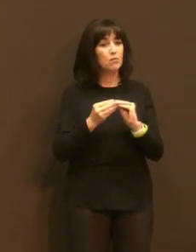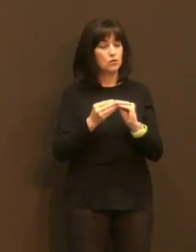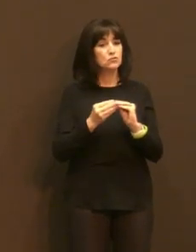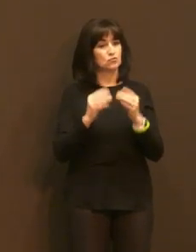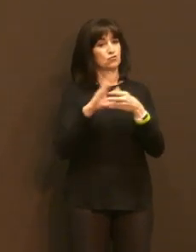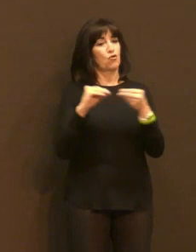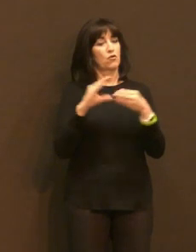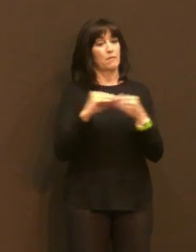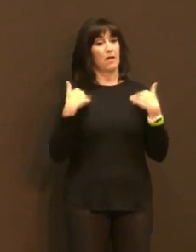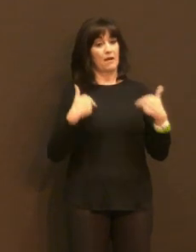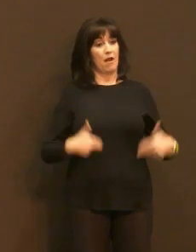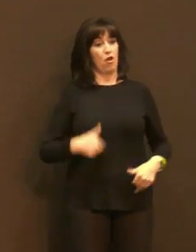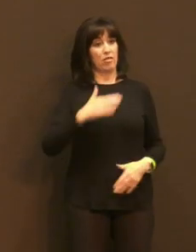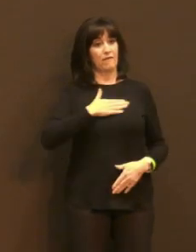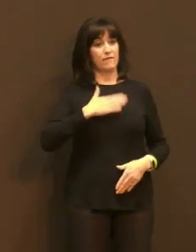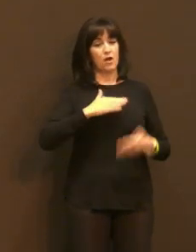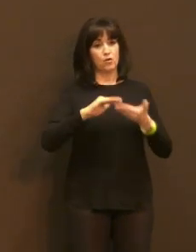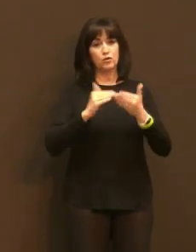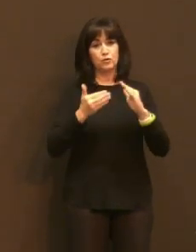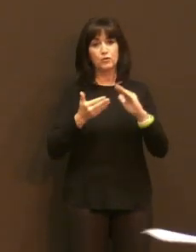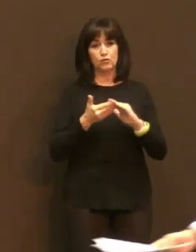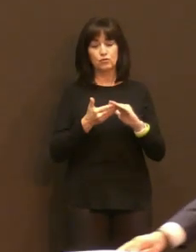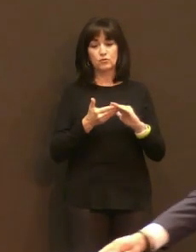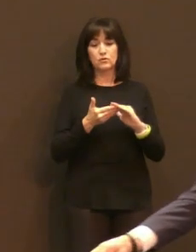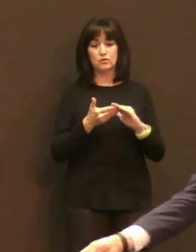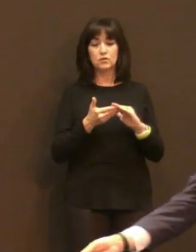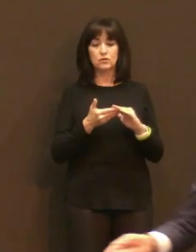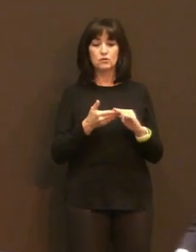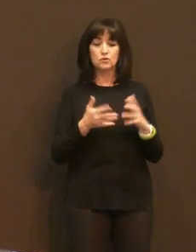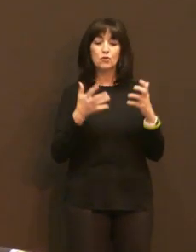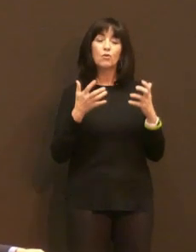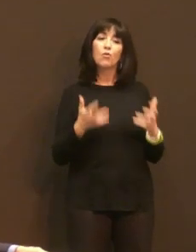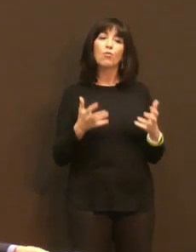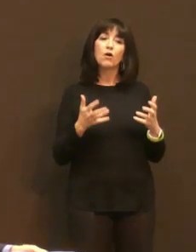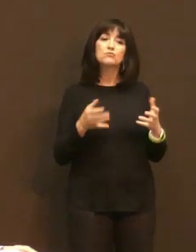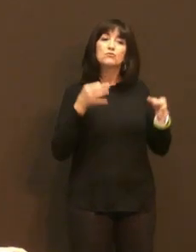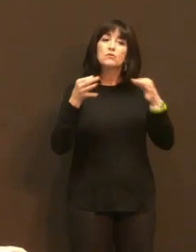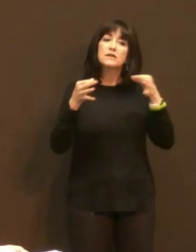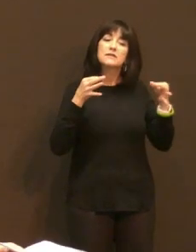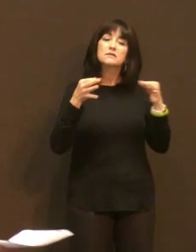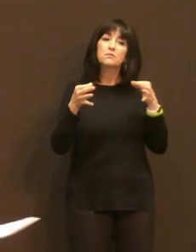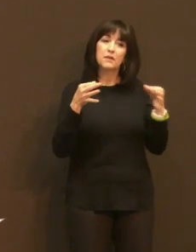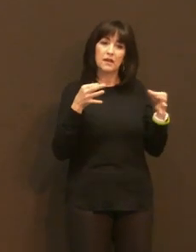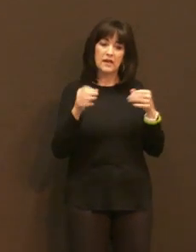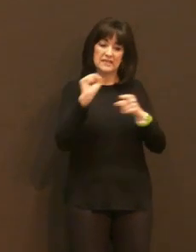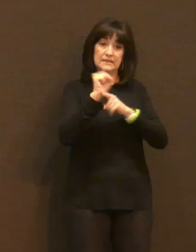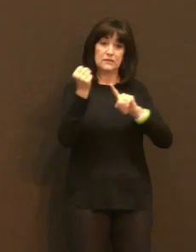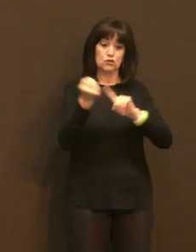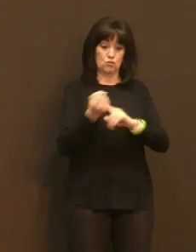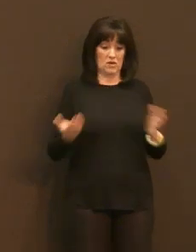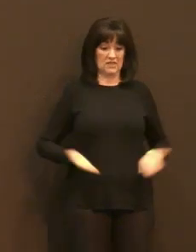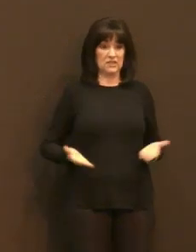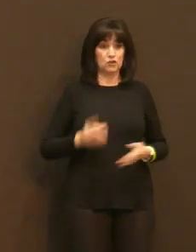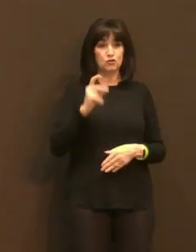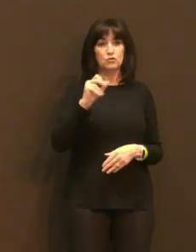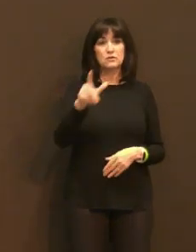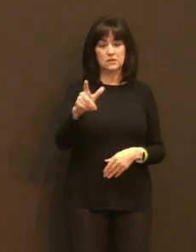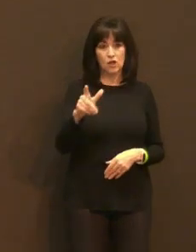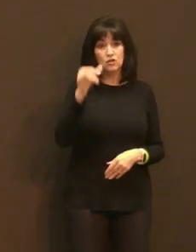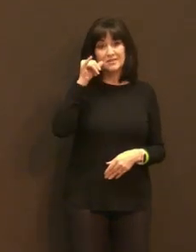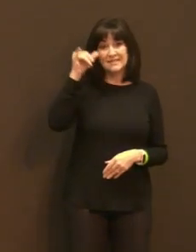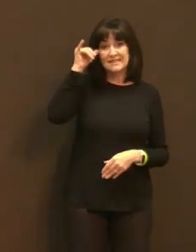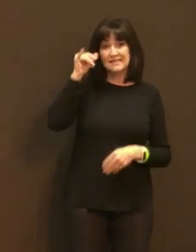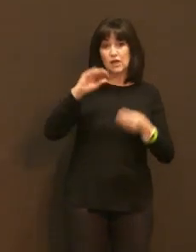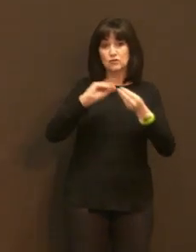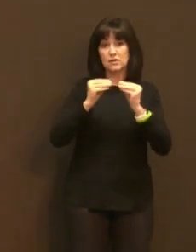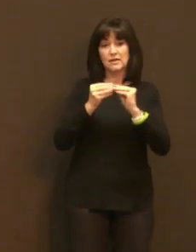to that. First, though, let's just go to the situation on the ground. These are yesterday's numbers. We're up over 2,000 now